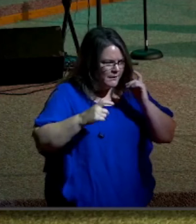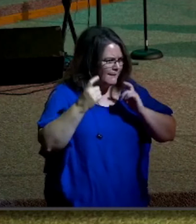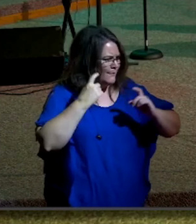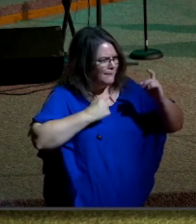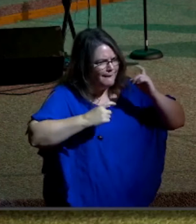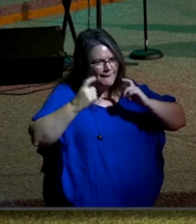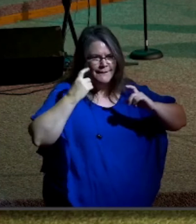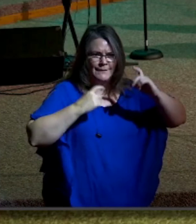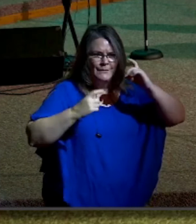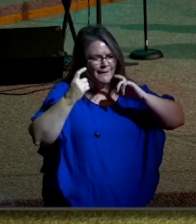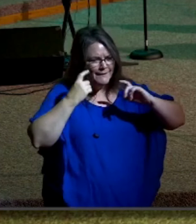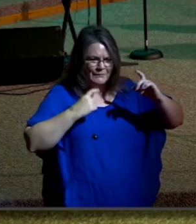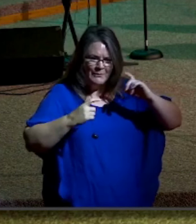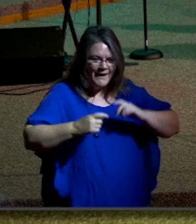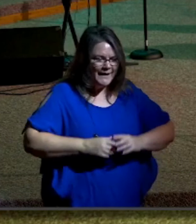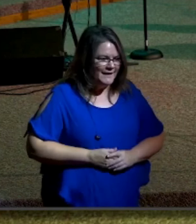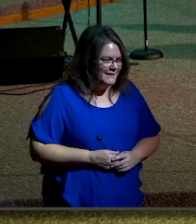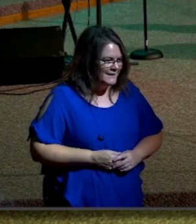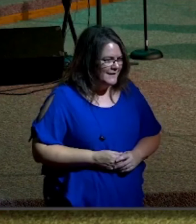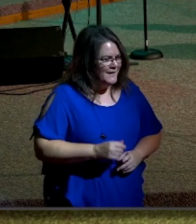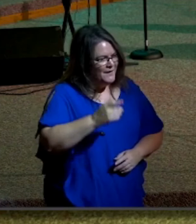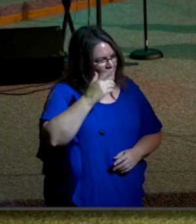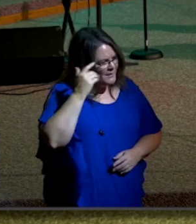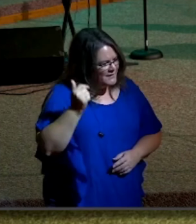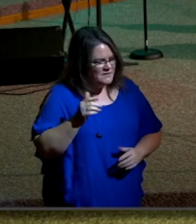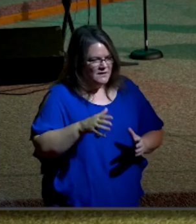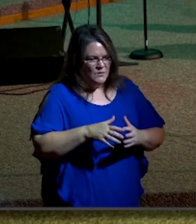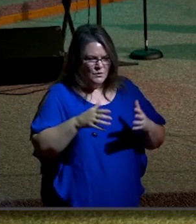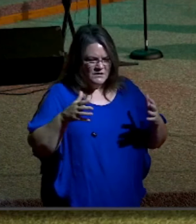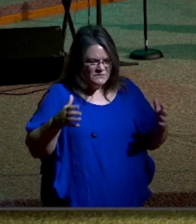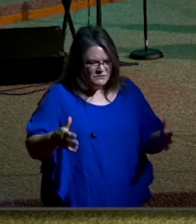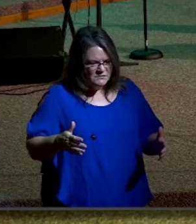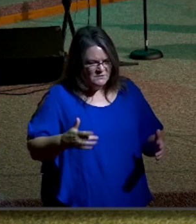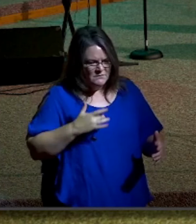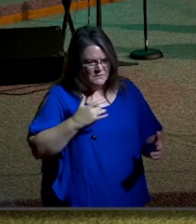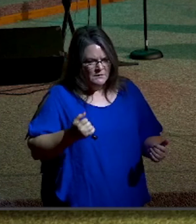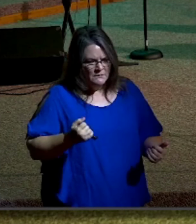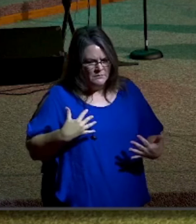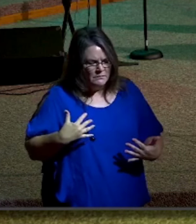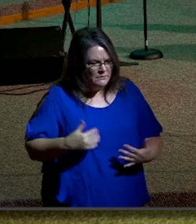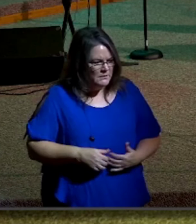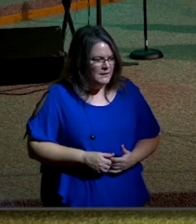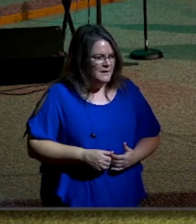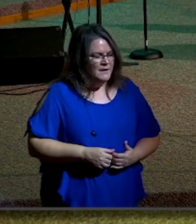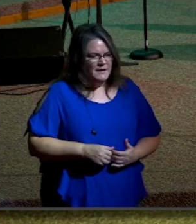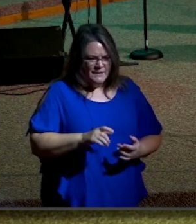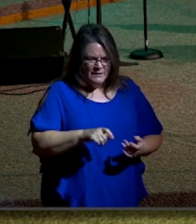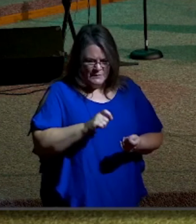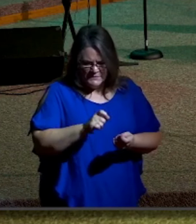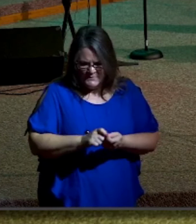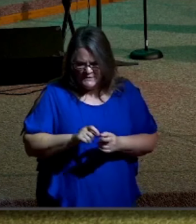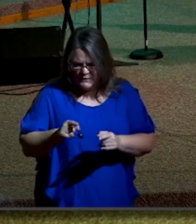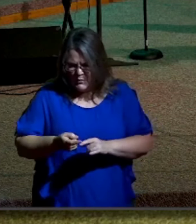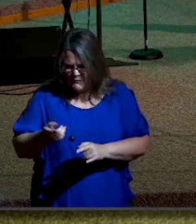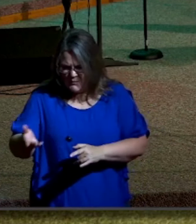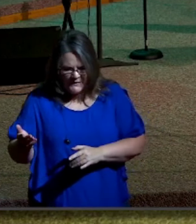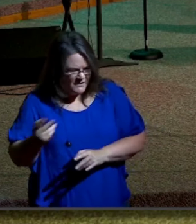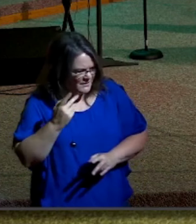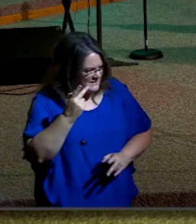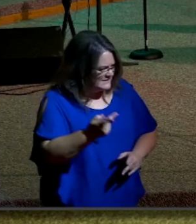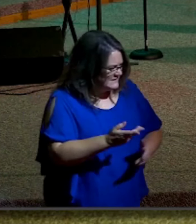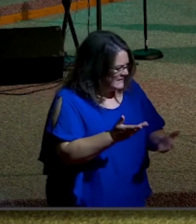crying. Because it was so overwhelming, especially going from there to here and seeing just the differences,